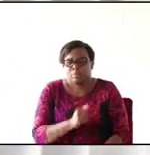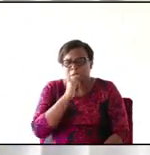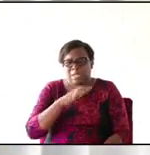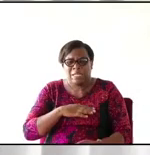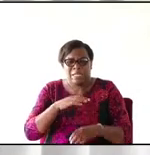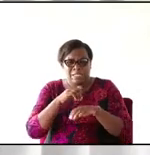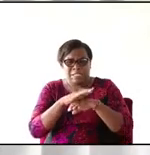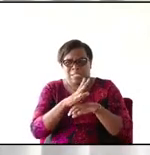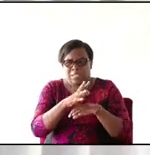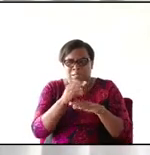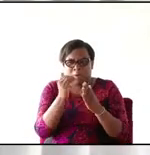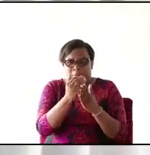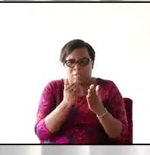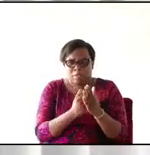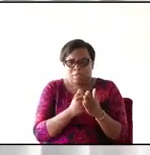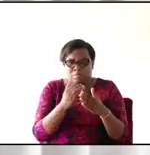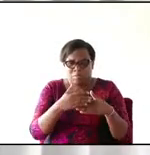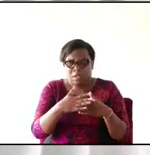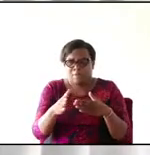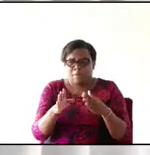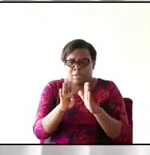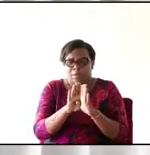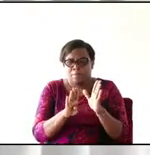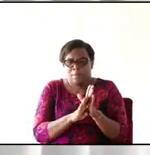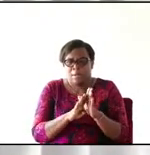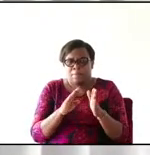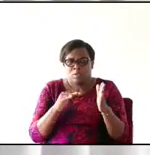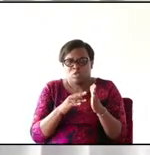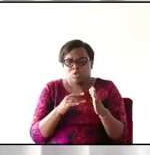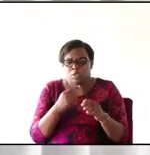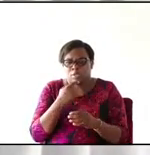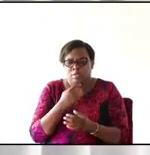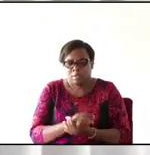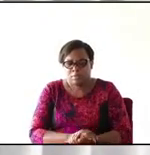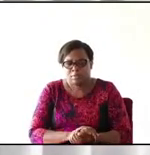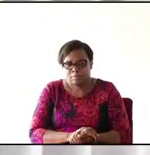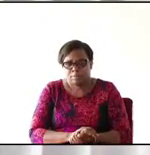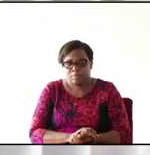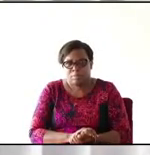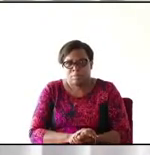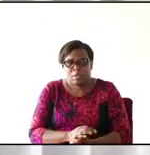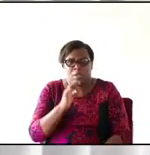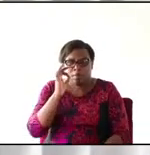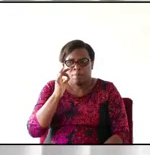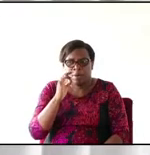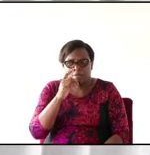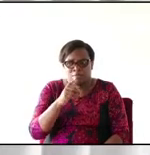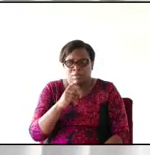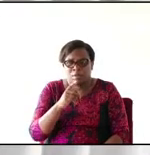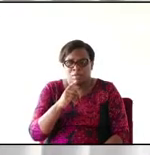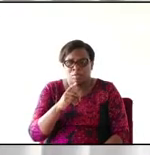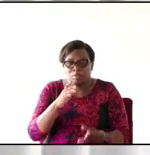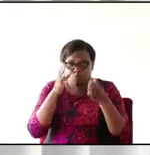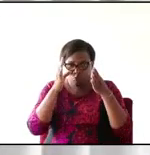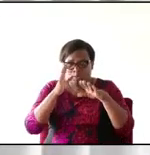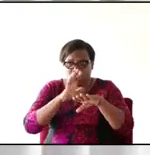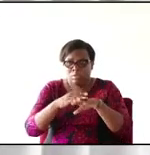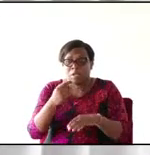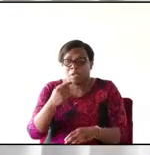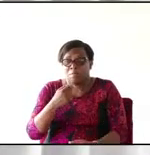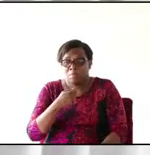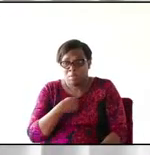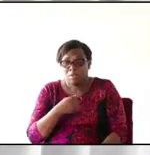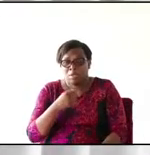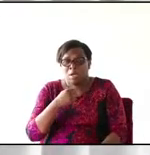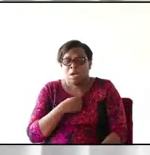message after the Bible study to say, Pastor, you hit me and hit me hard. I said, how? She said,